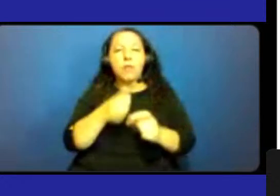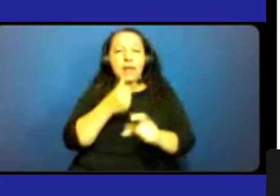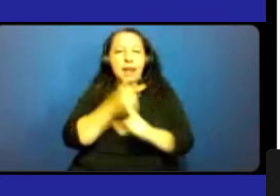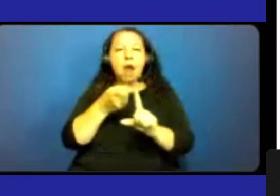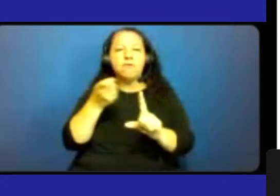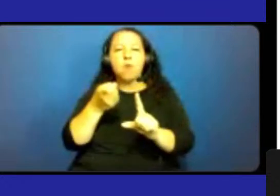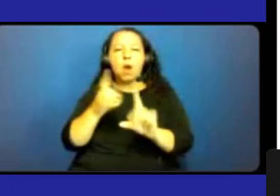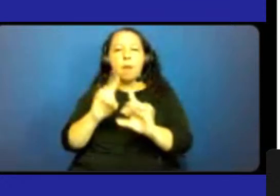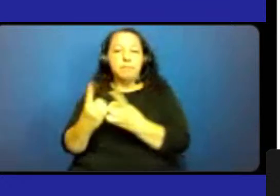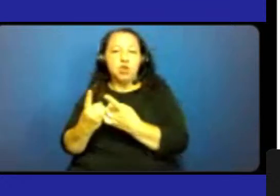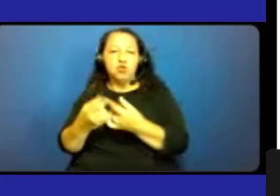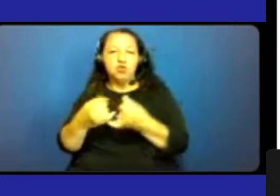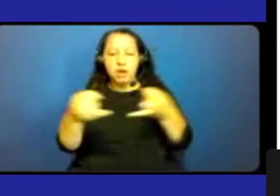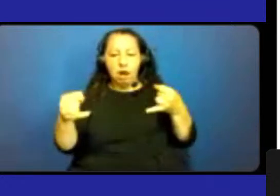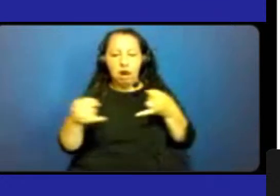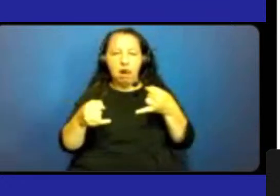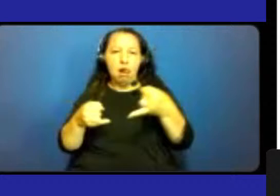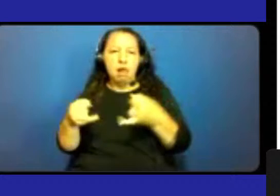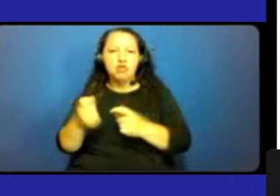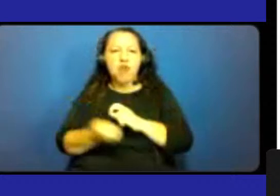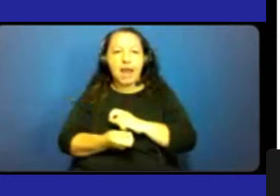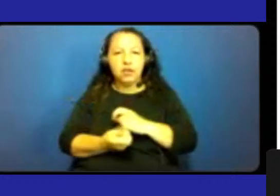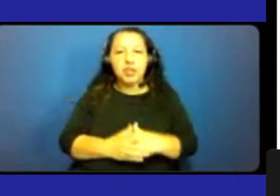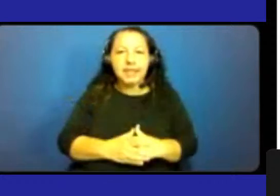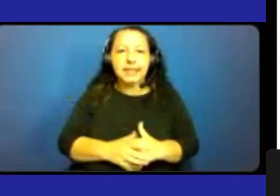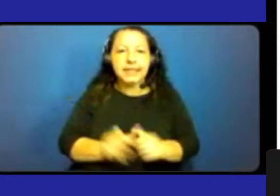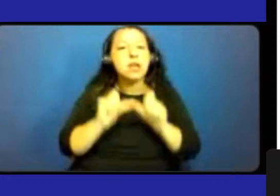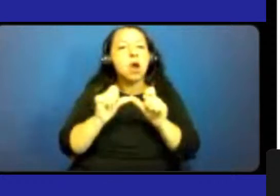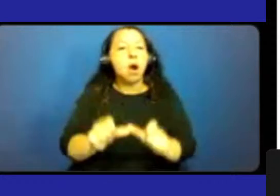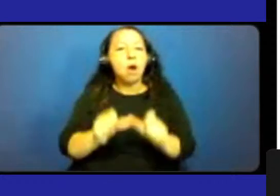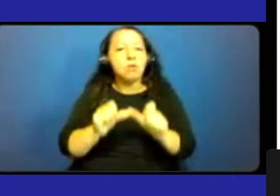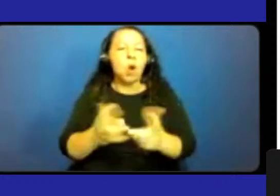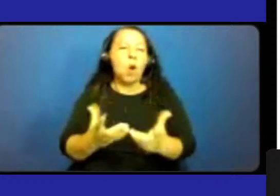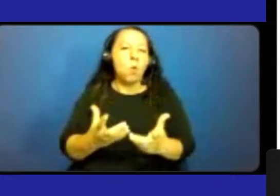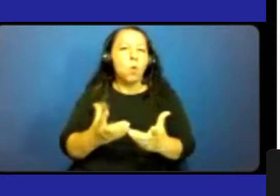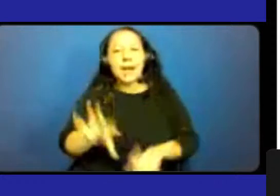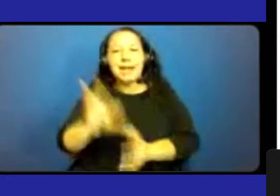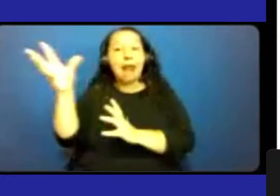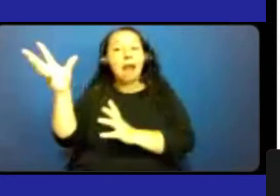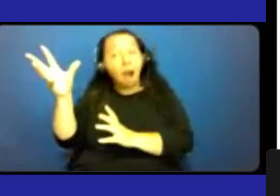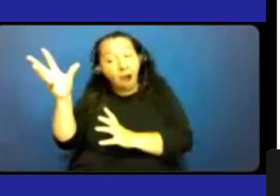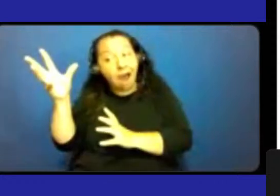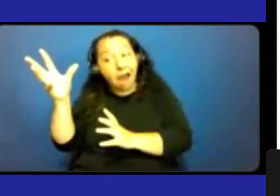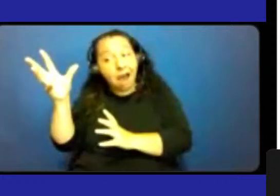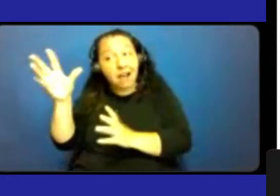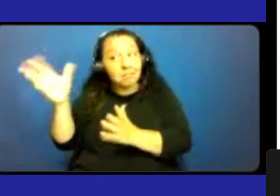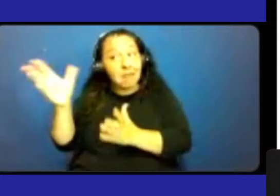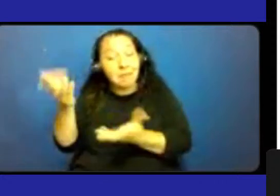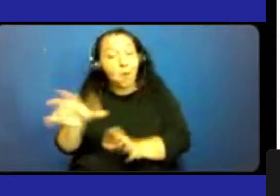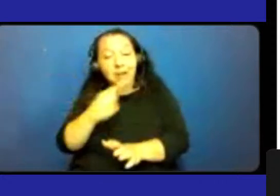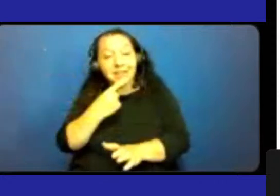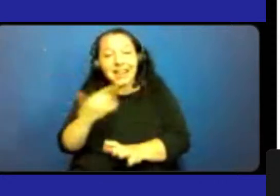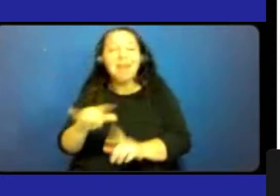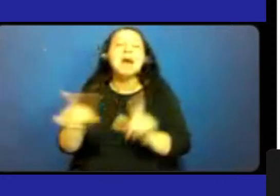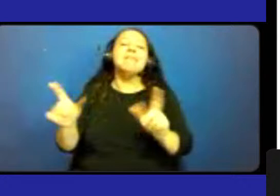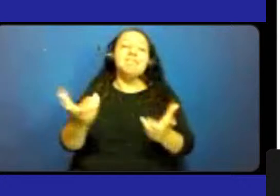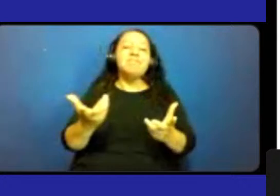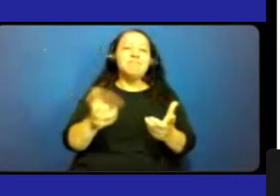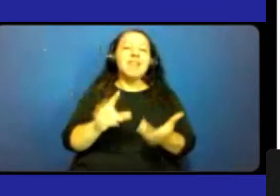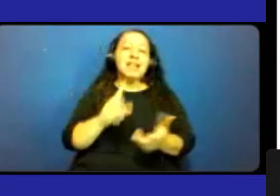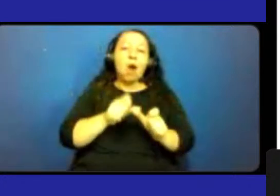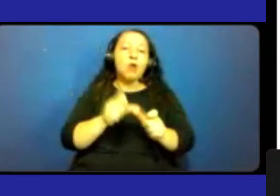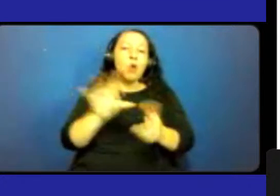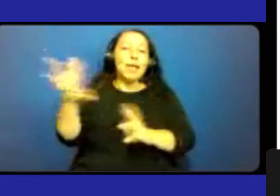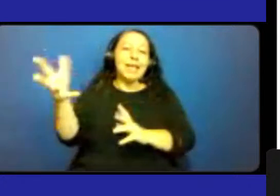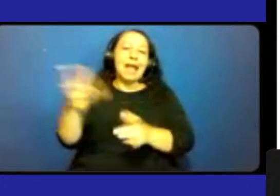kind of ongoing, I don't want to say chaos, but ongoing chaos regarding the lines. What I will say